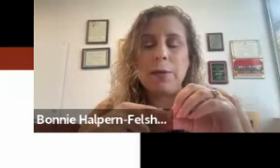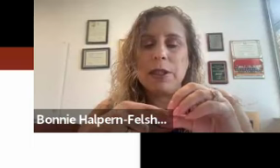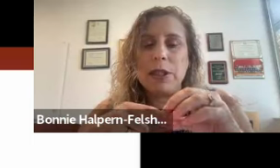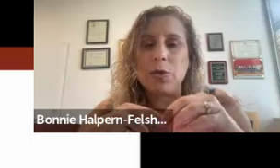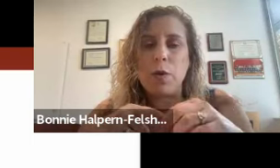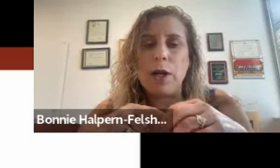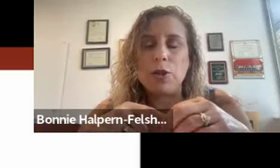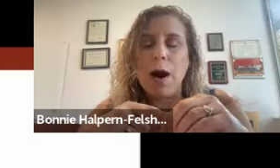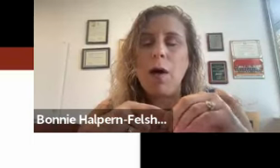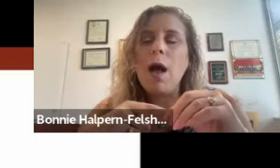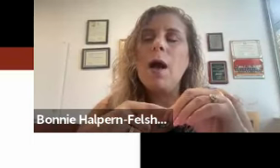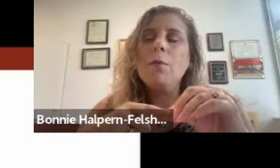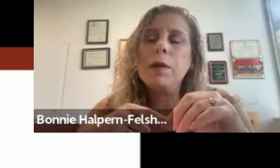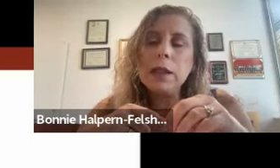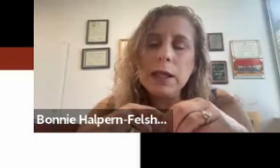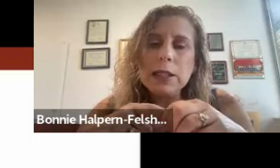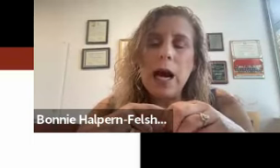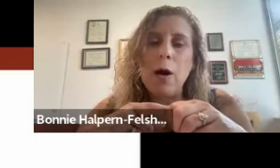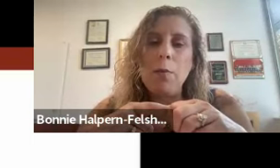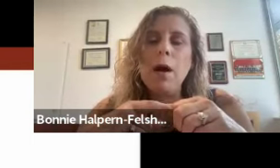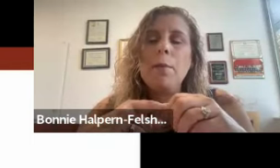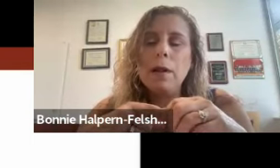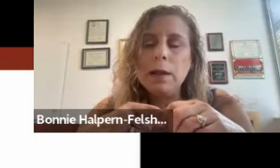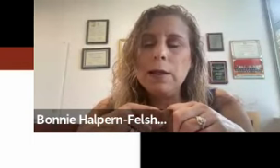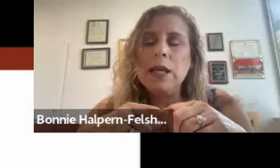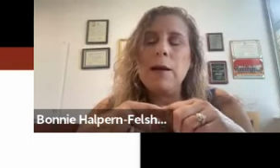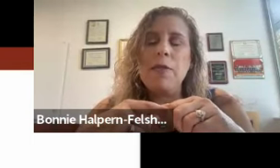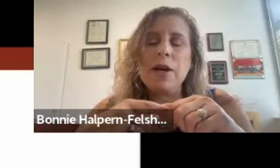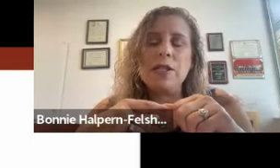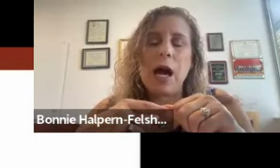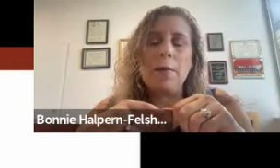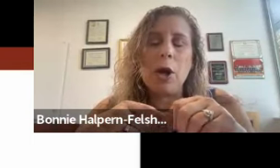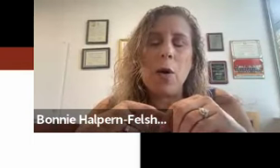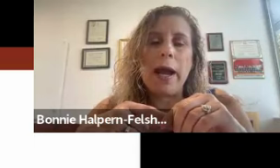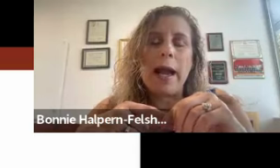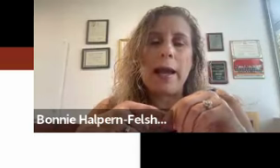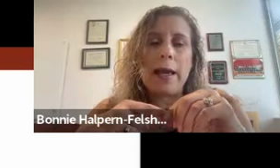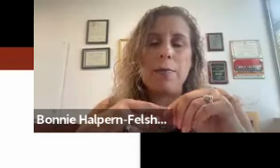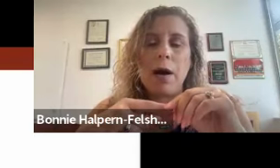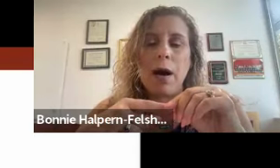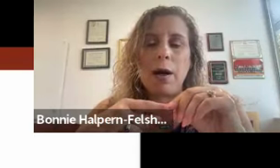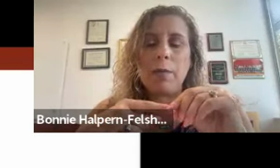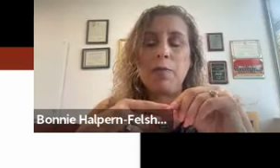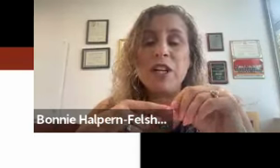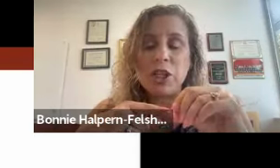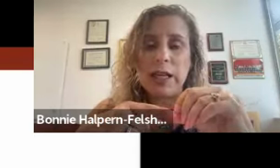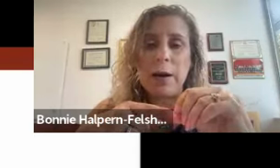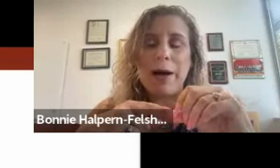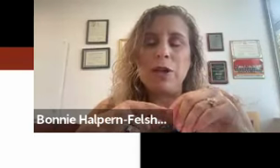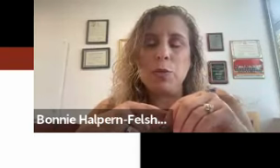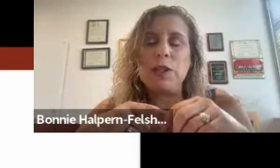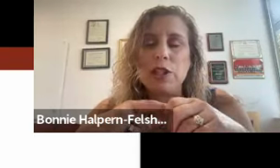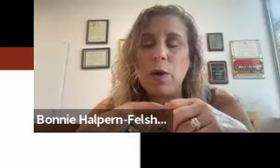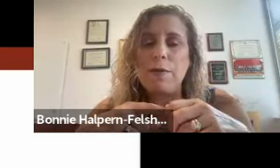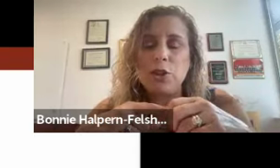legalized cannabis as 21 as well. Please help. Please keep this going and keep vigilant